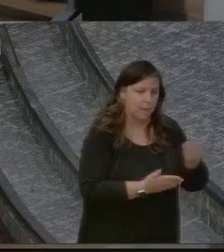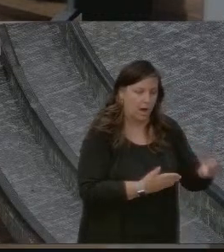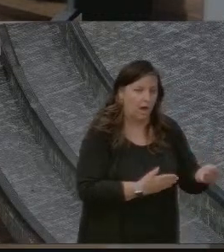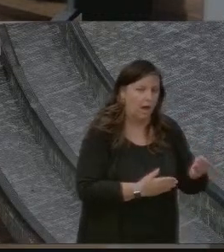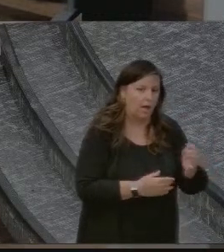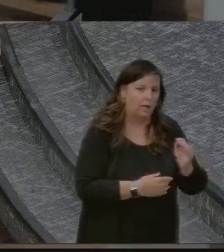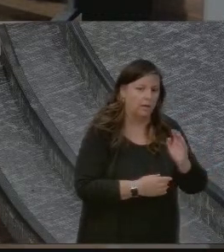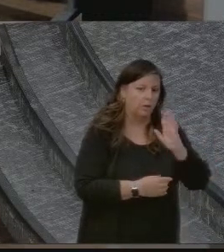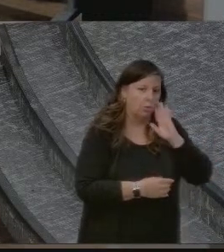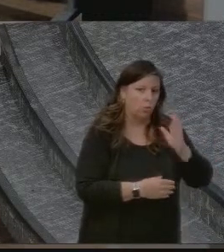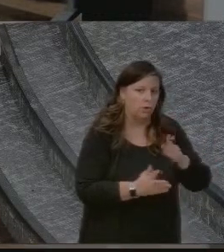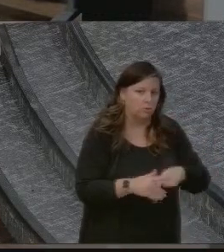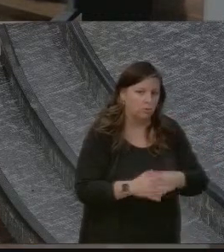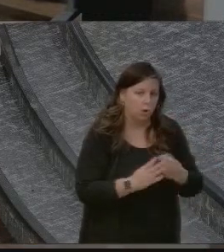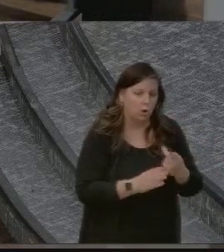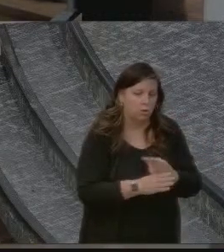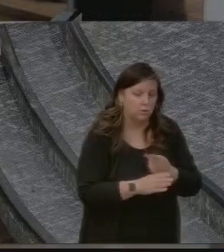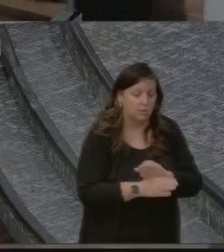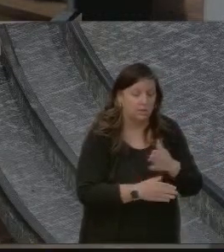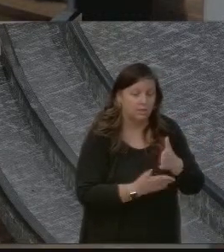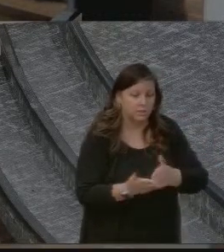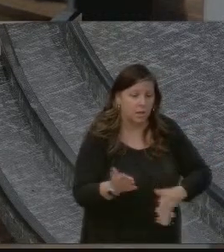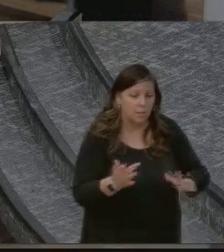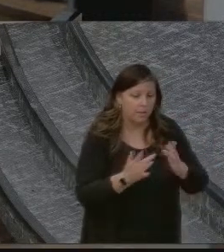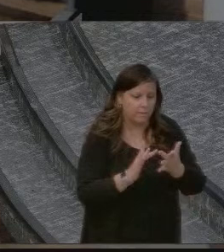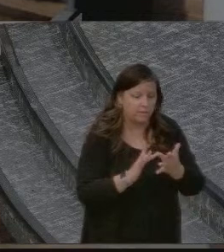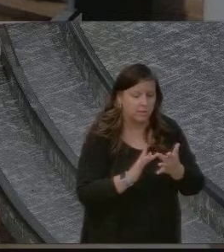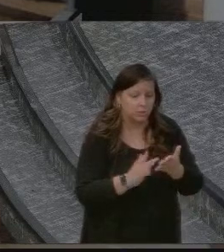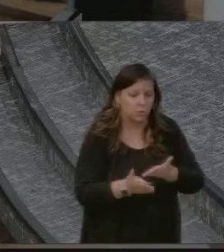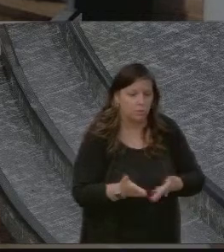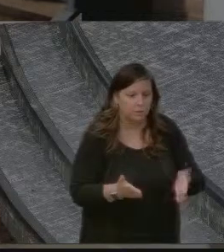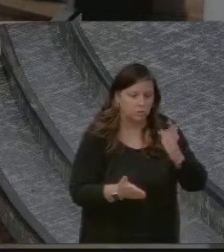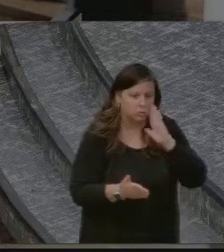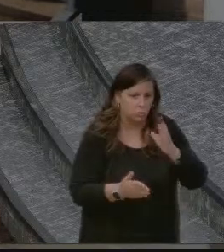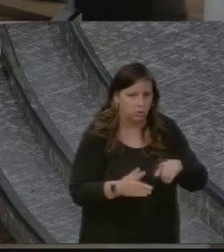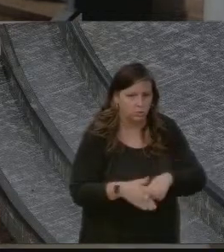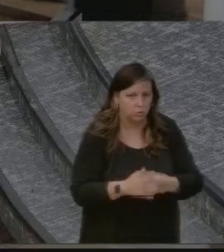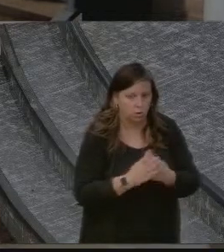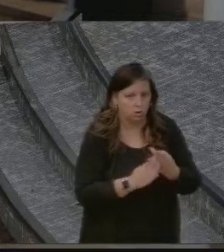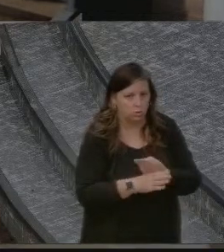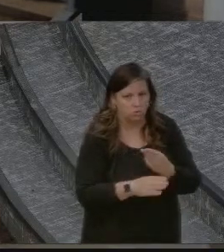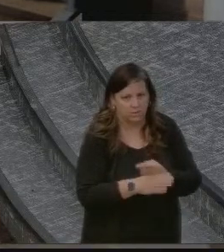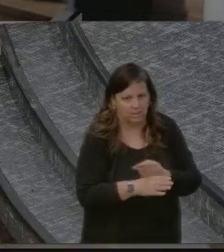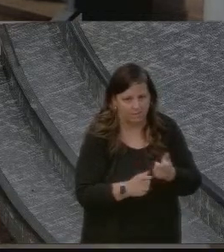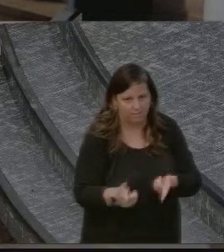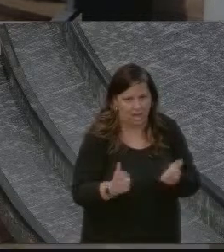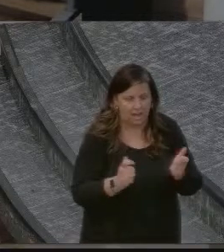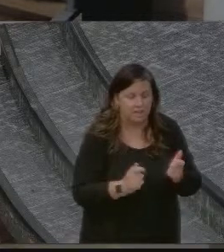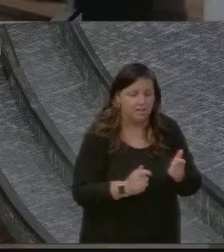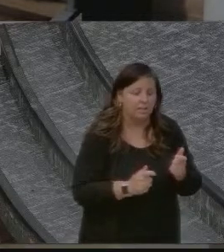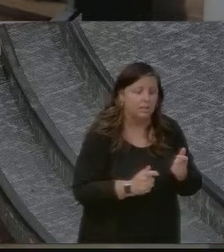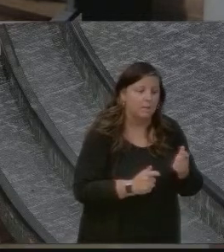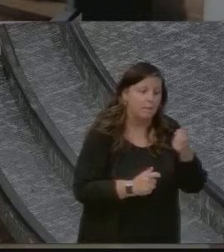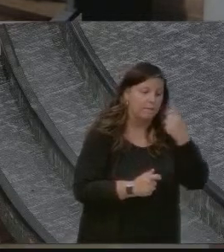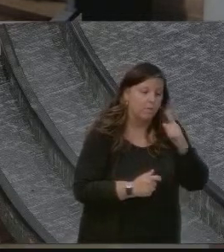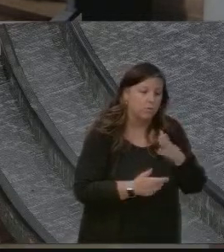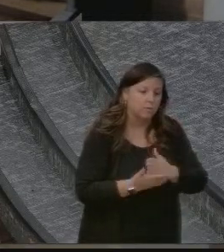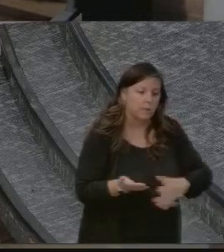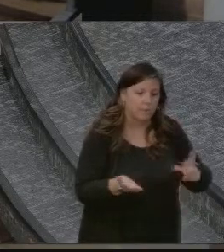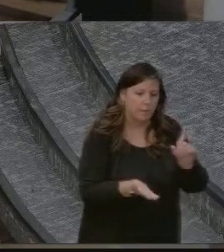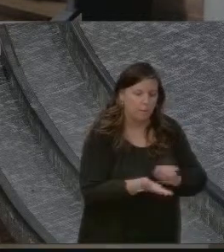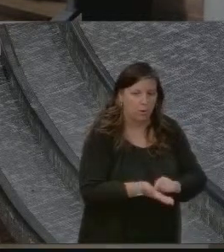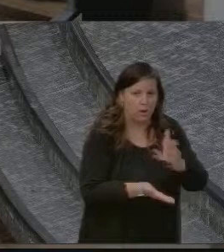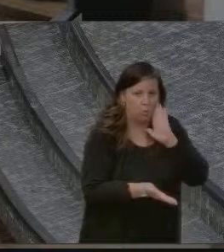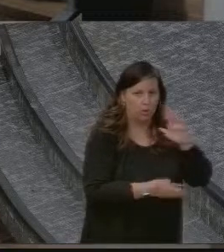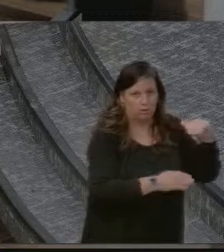some of the digital materials quickly. It will probably take anywhere from 4 to 6 weeks for some of the print materials, which